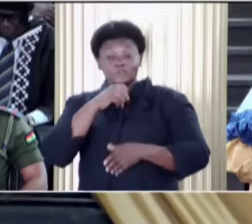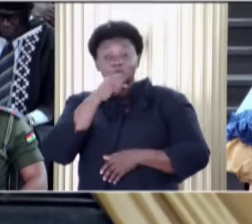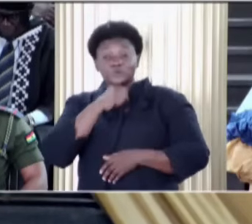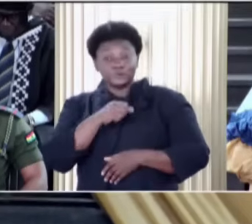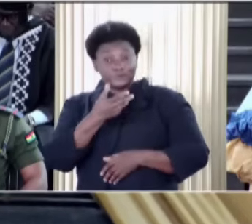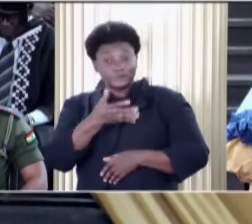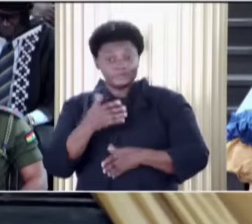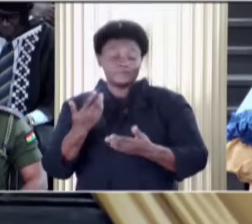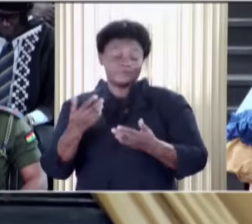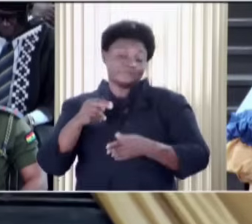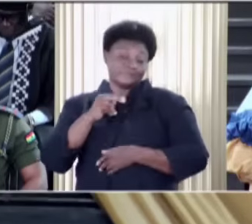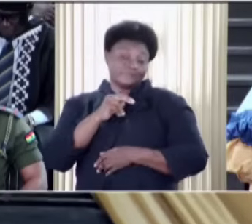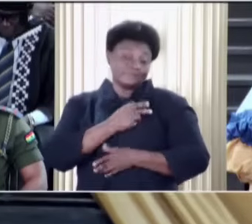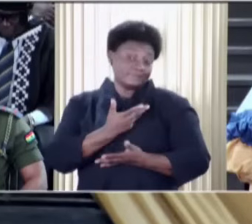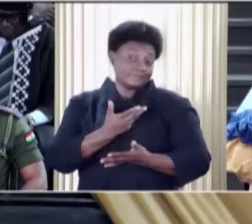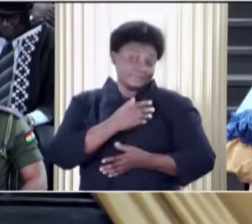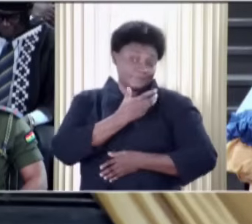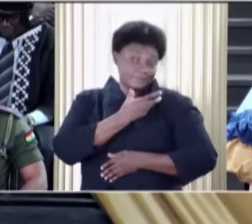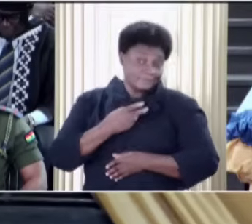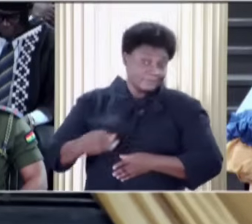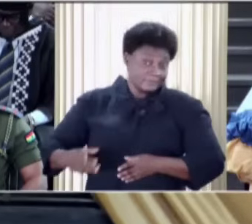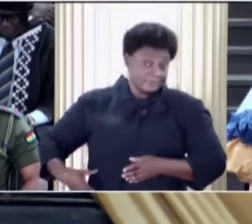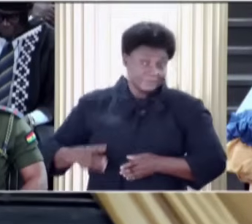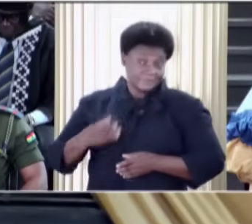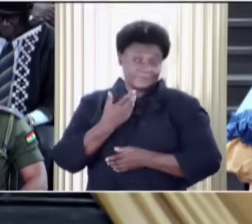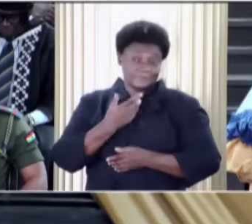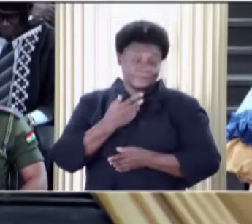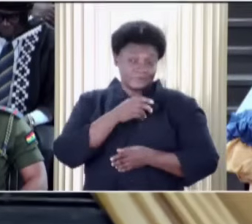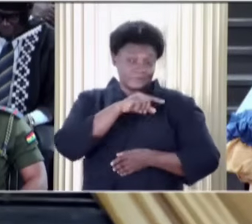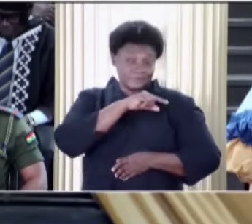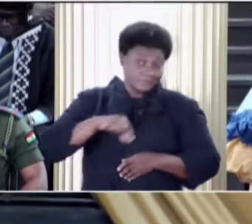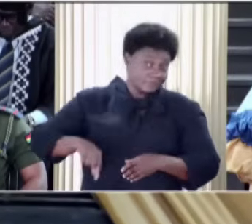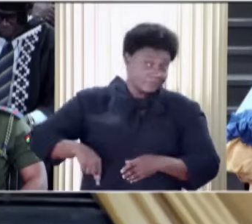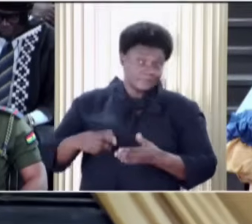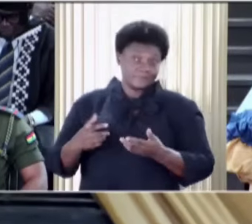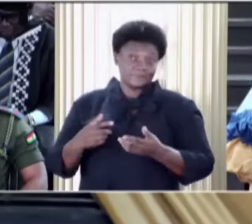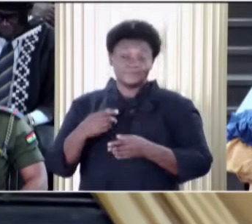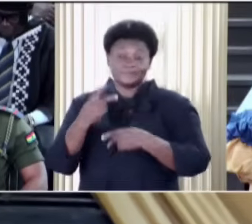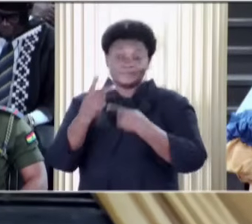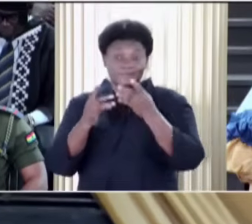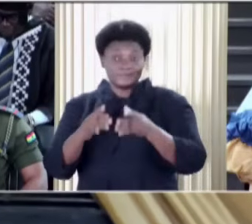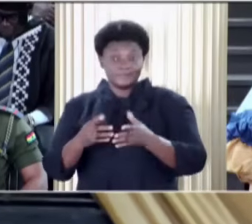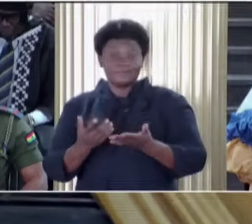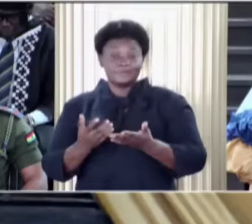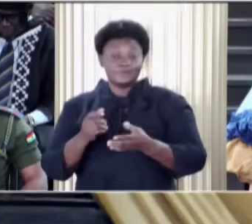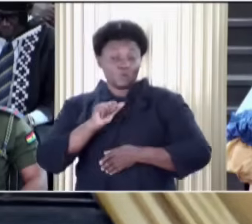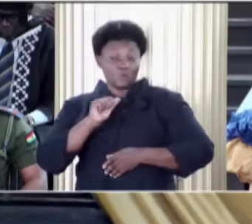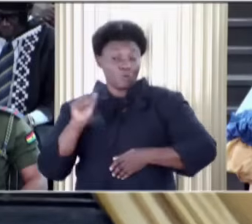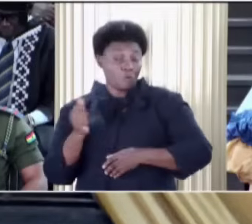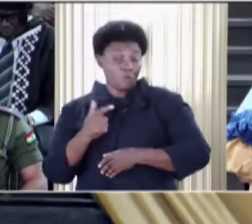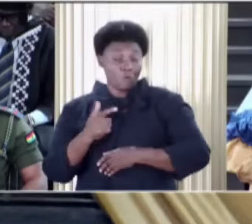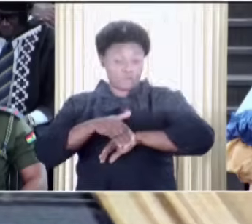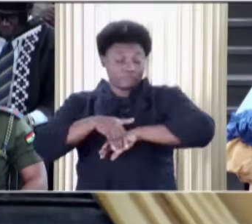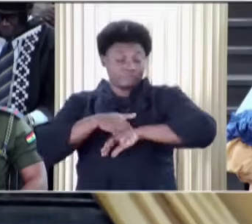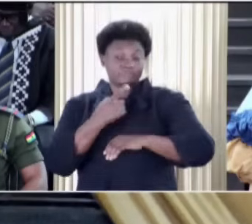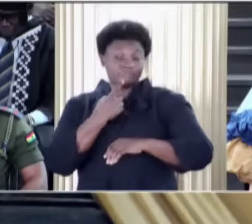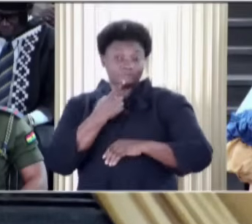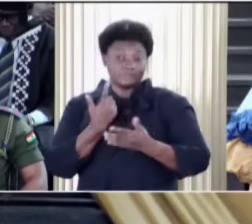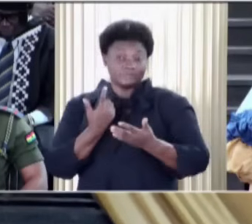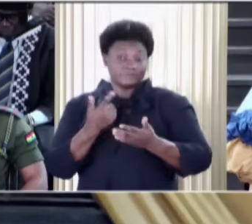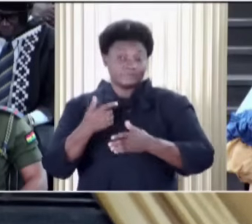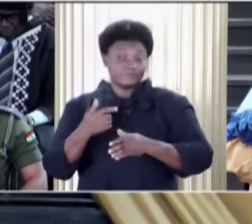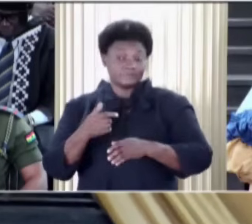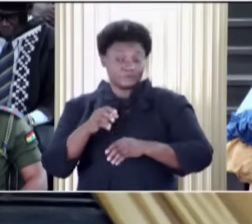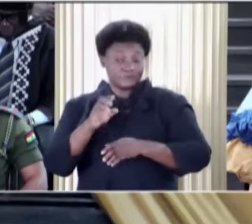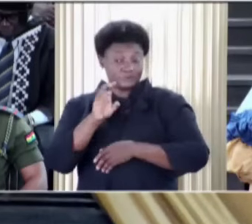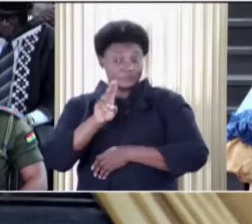graduates, guests, distinguished ladies and gentlemen. On behalf of the Chancellor of the